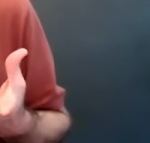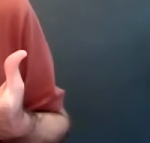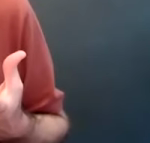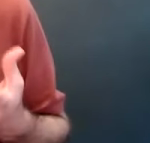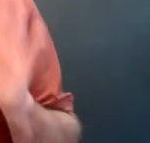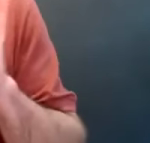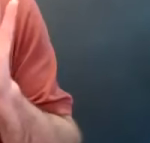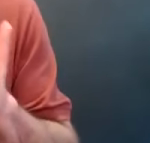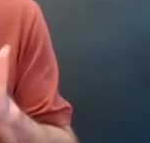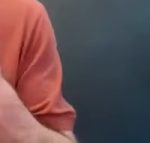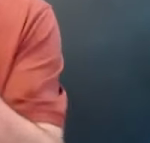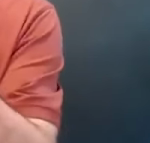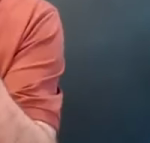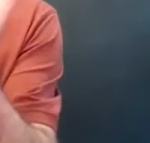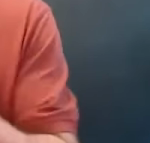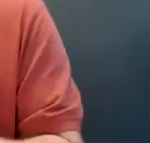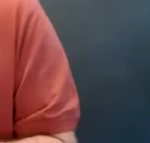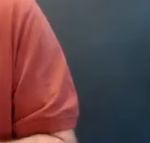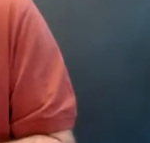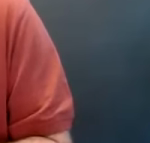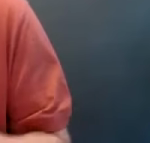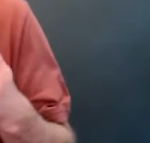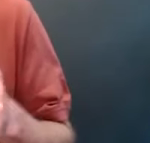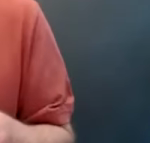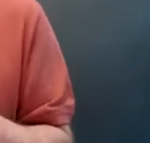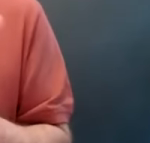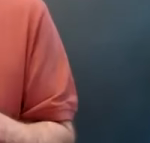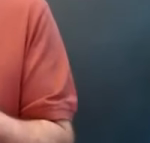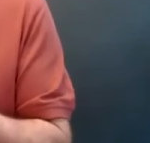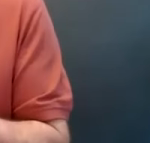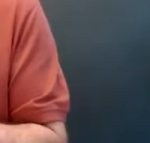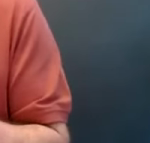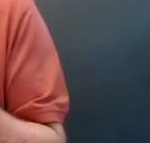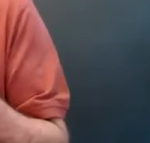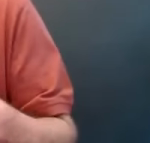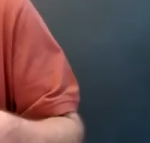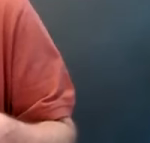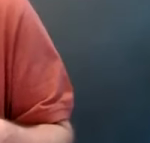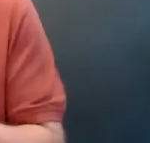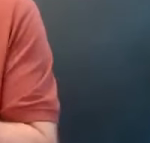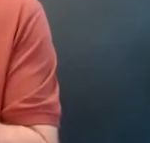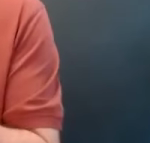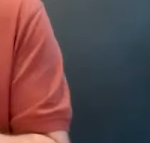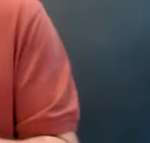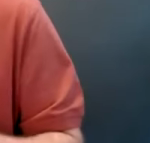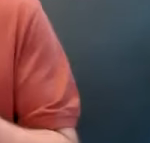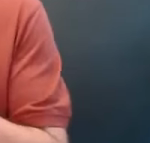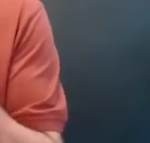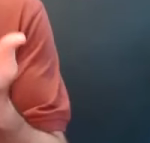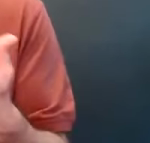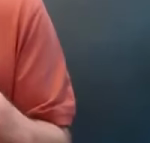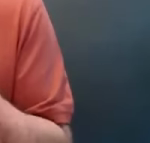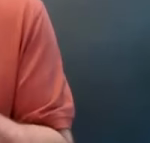the media or in your interpersonal relationships? How do we tackle that? That's a very, very